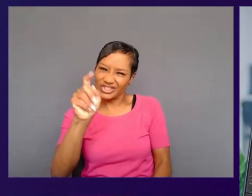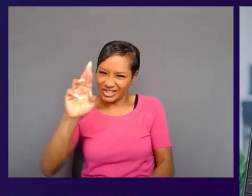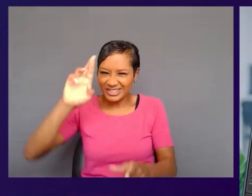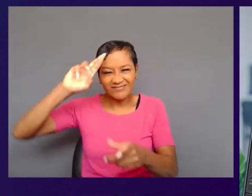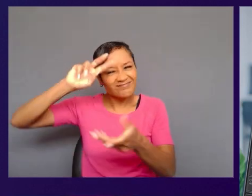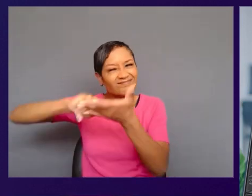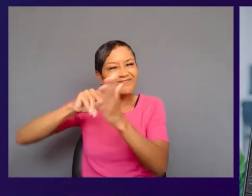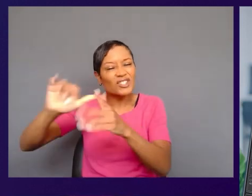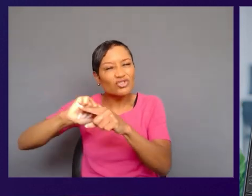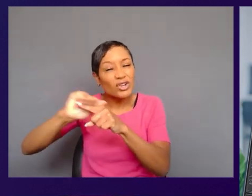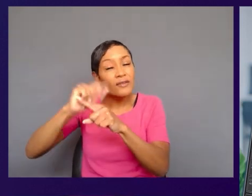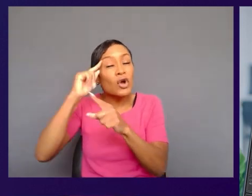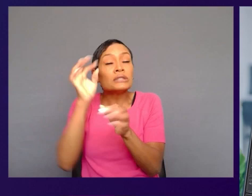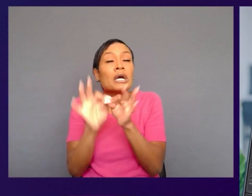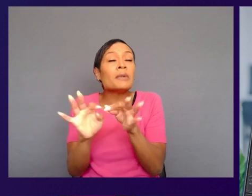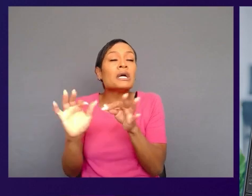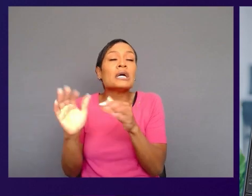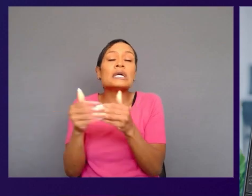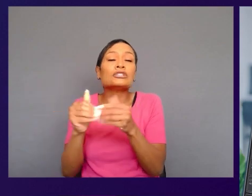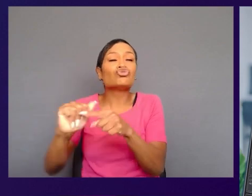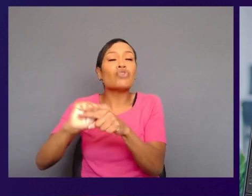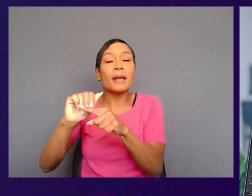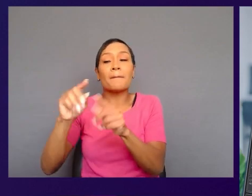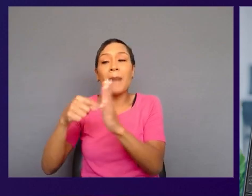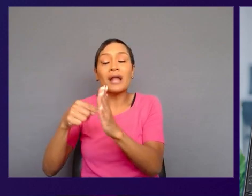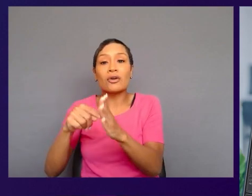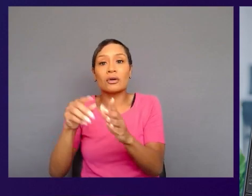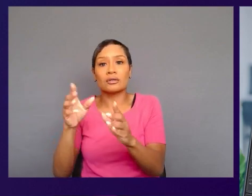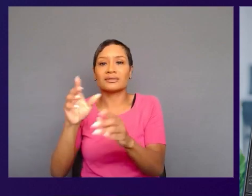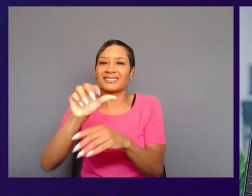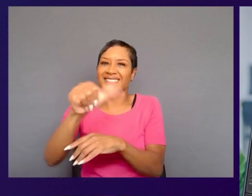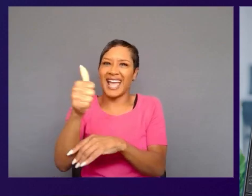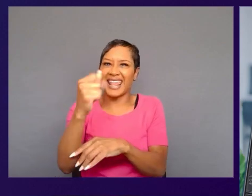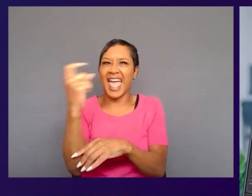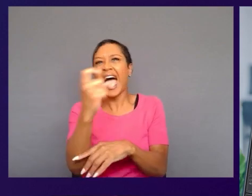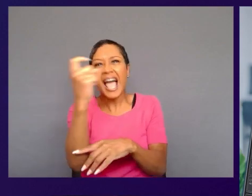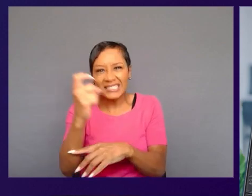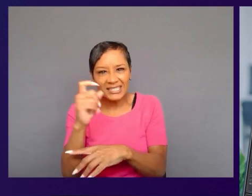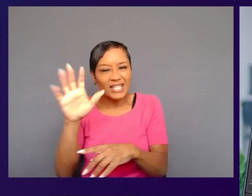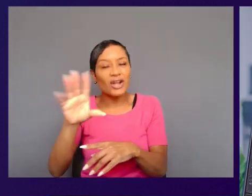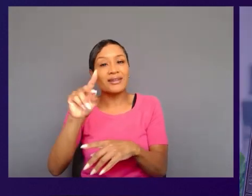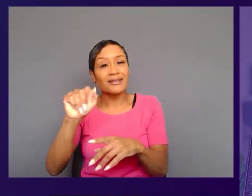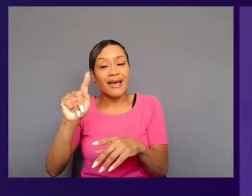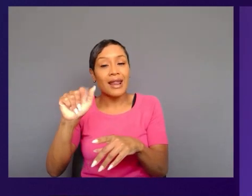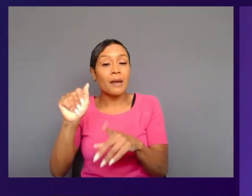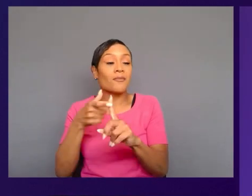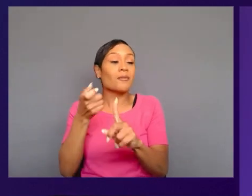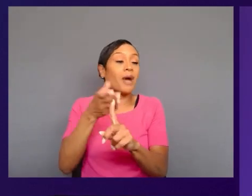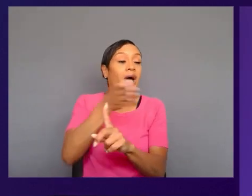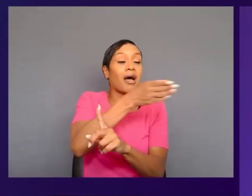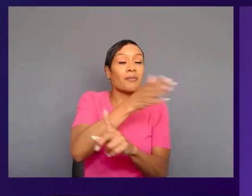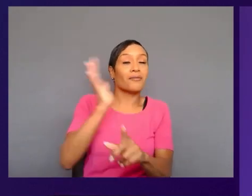and easily train their models against over 10x the amount of data that they were able to using other approaches.